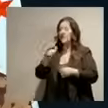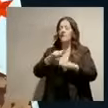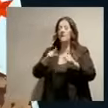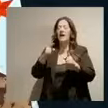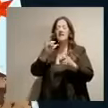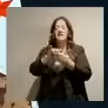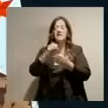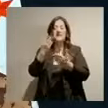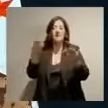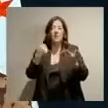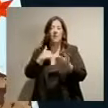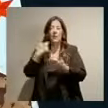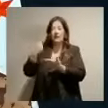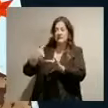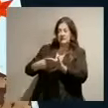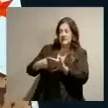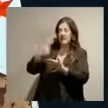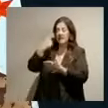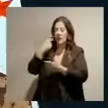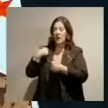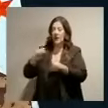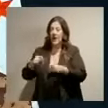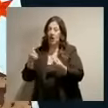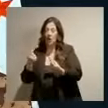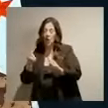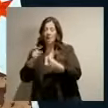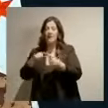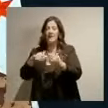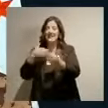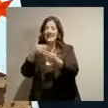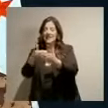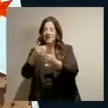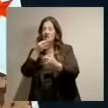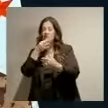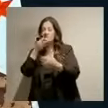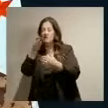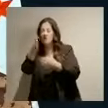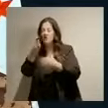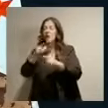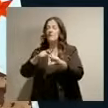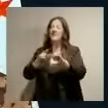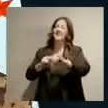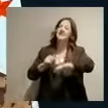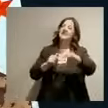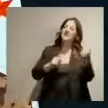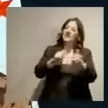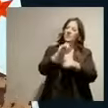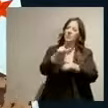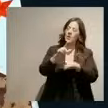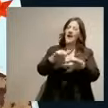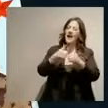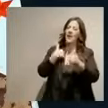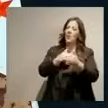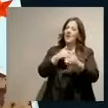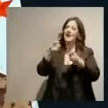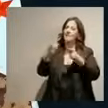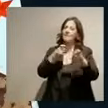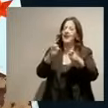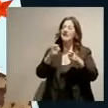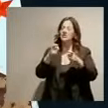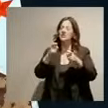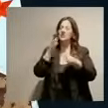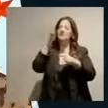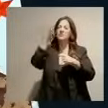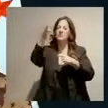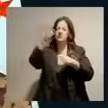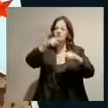do in the near term that could be in addition, just another tool that we have to manage that volatility. Okay.